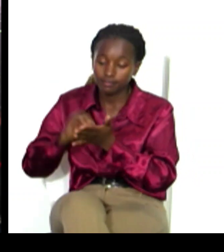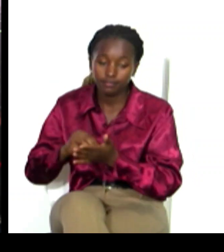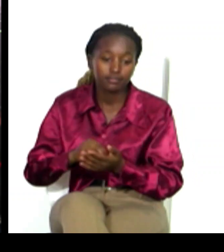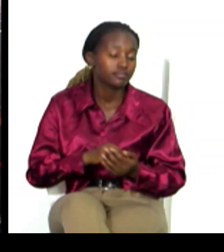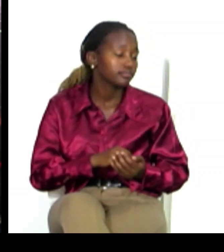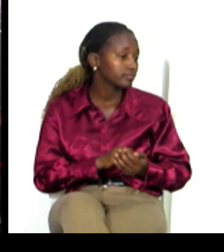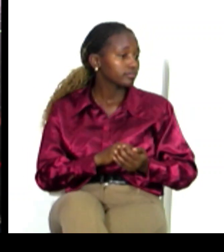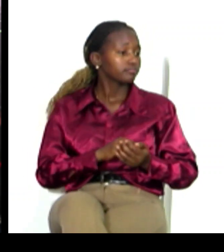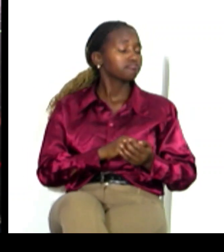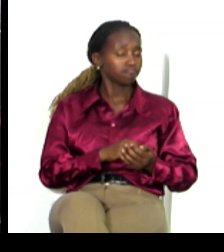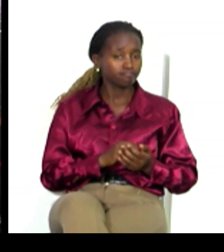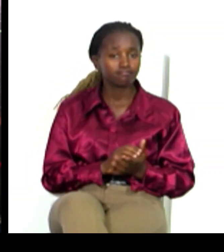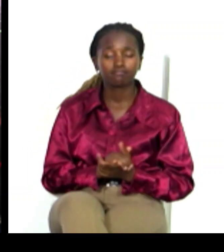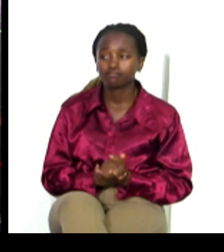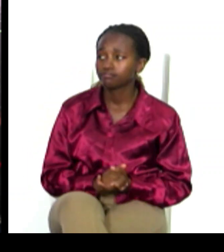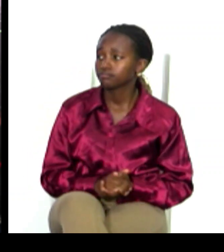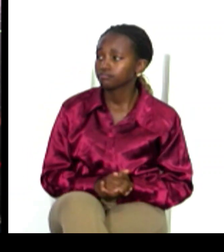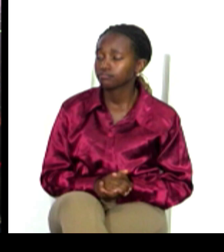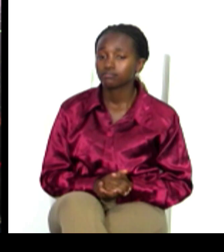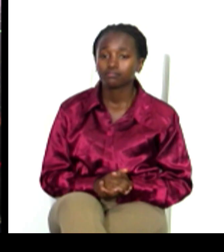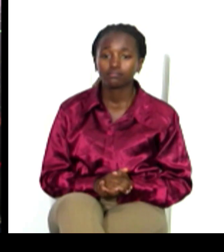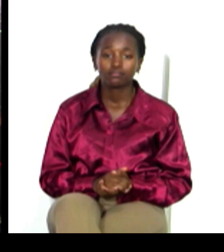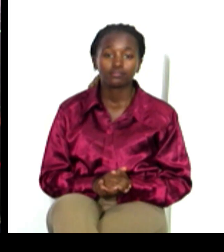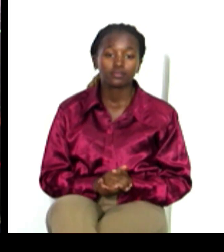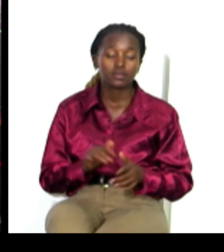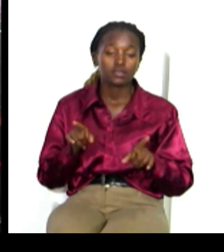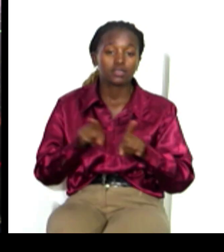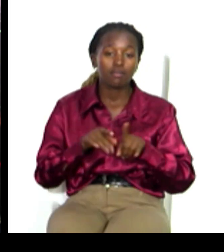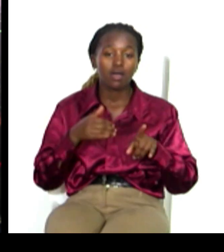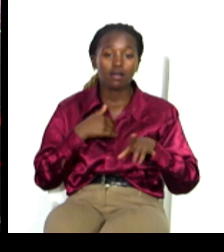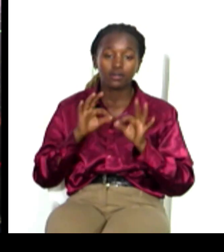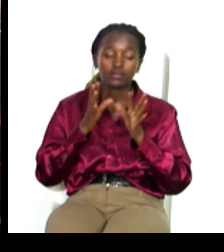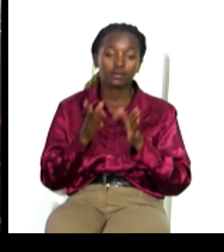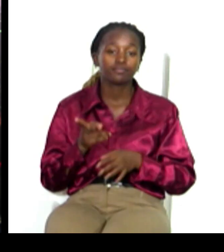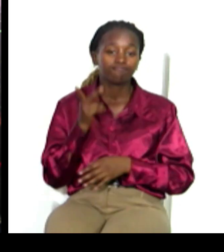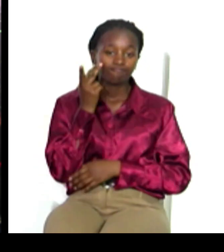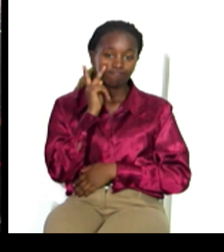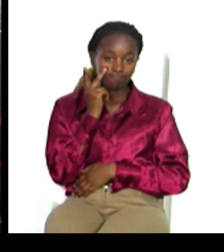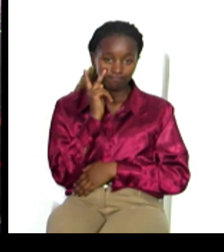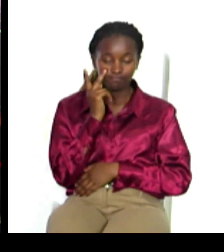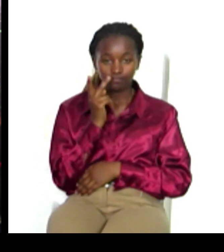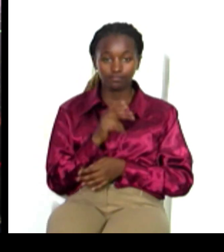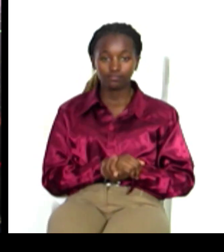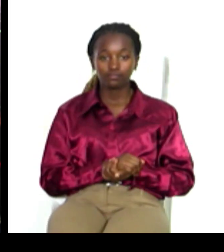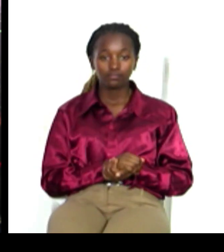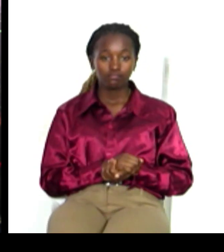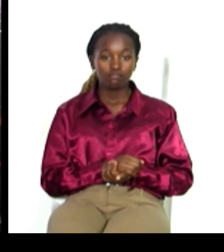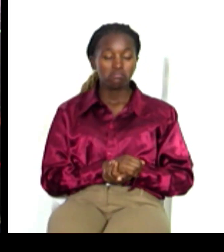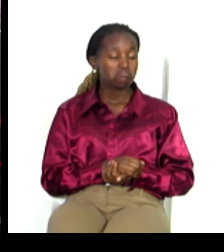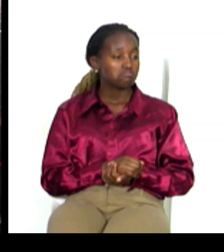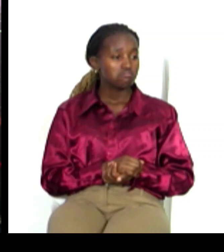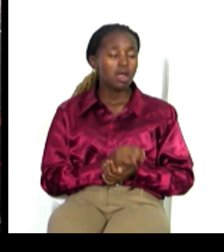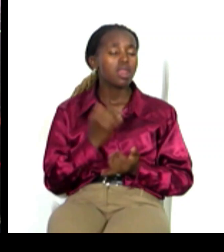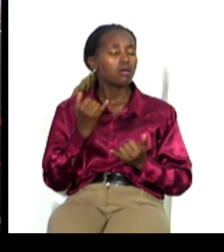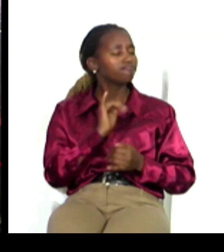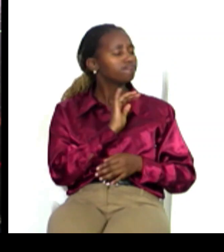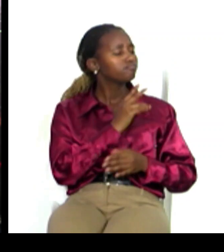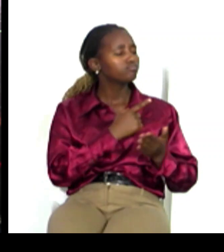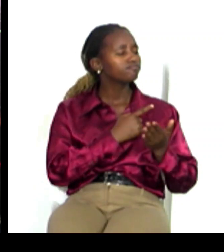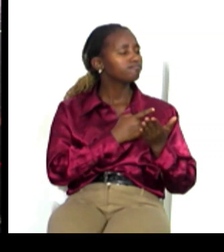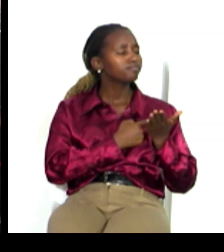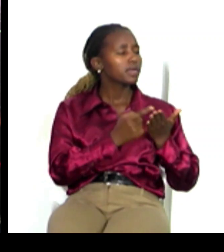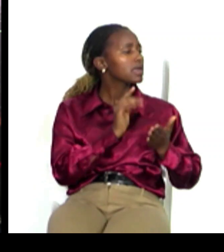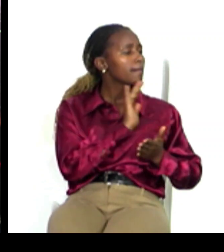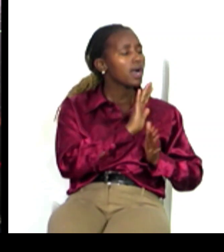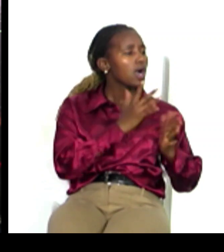you. Amen. Aya, we have Esther Kendi on our SLI. Jeffrey, how was your week? My week was fine. I